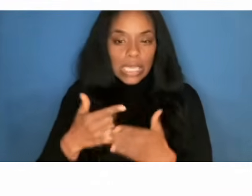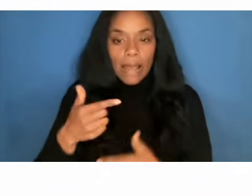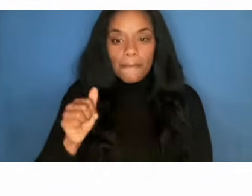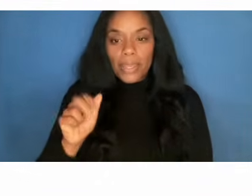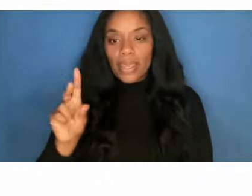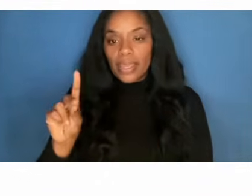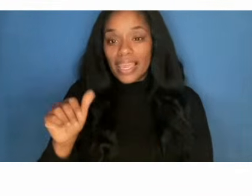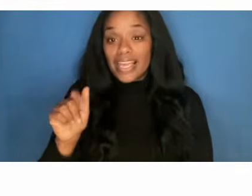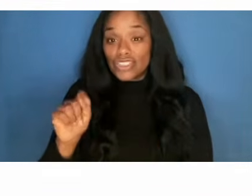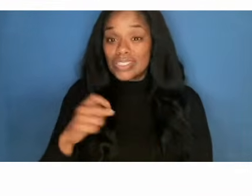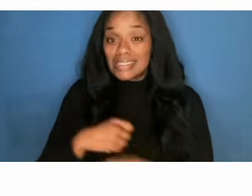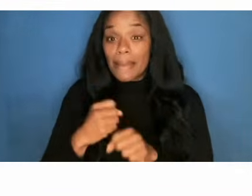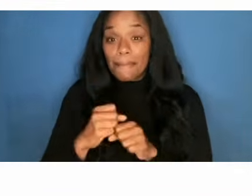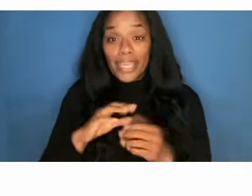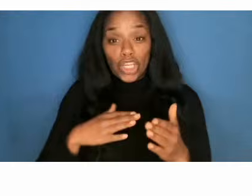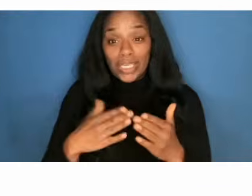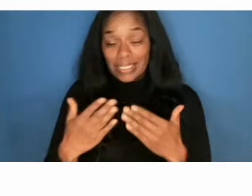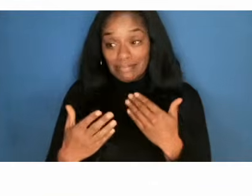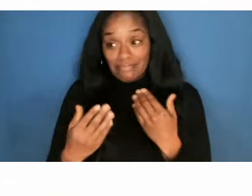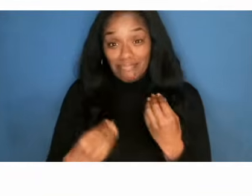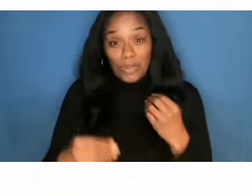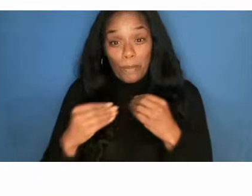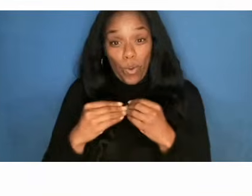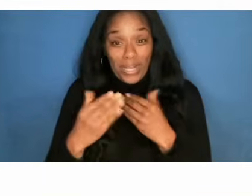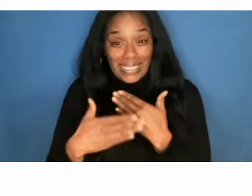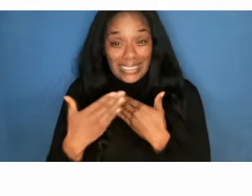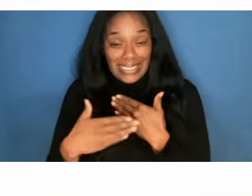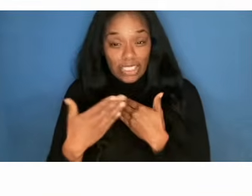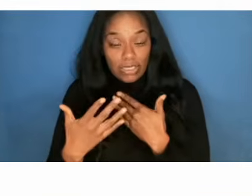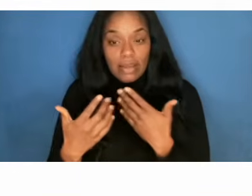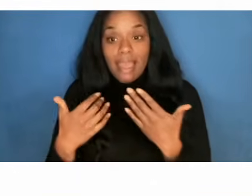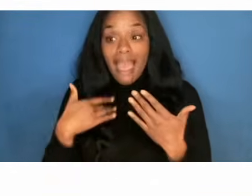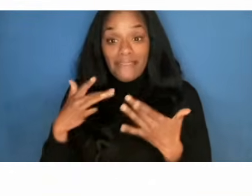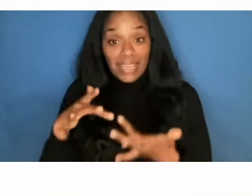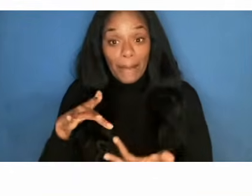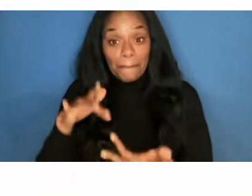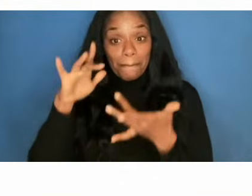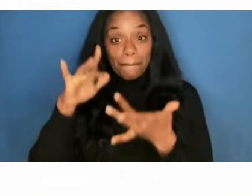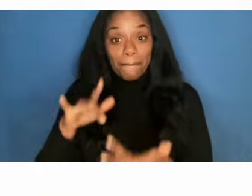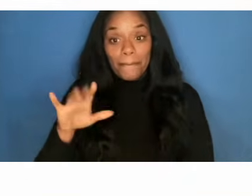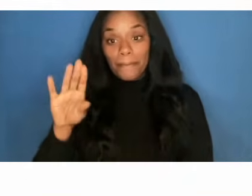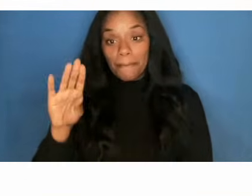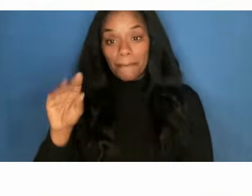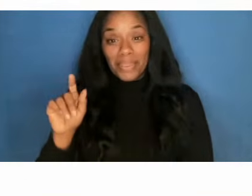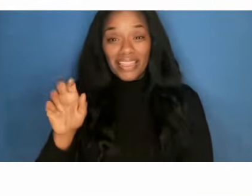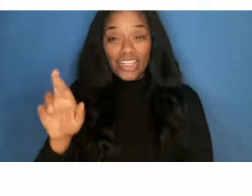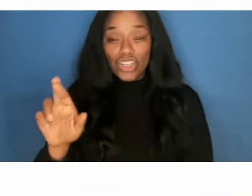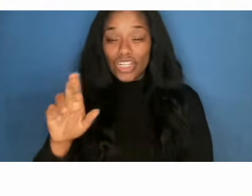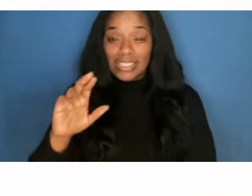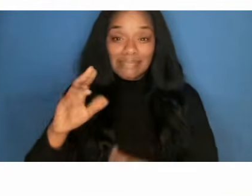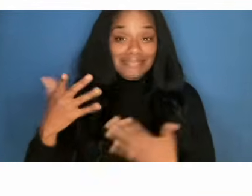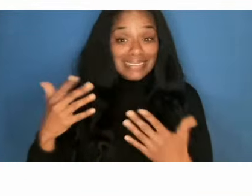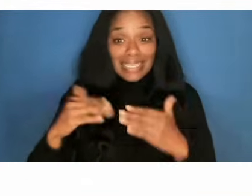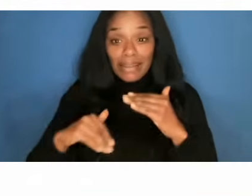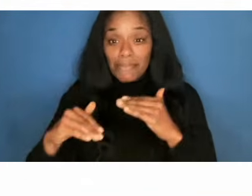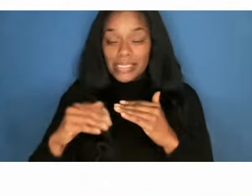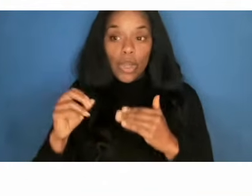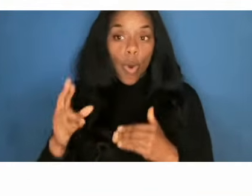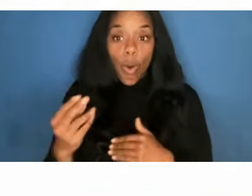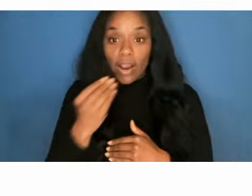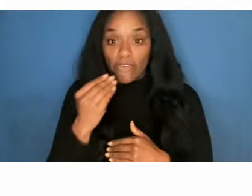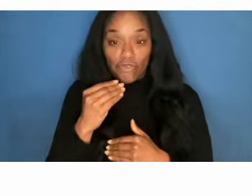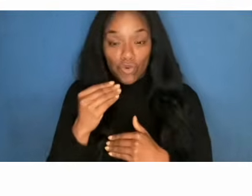make cooking easier. Like I feel like having a blender is like baseline, or like a food processor is